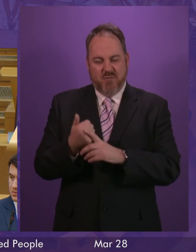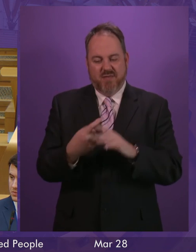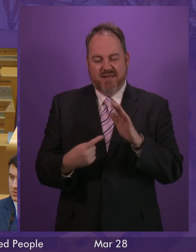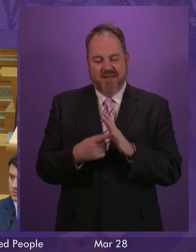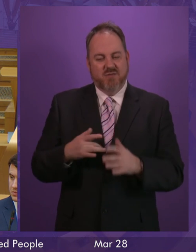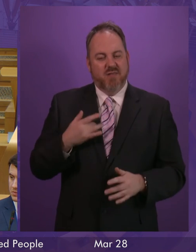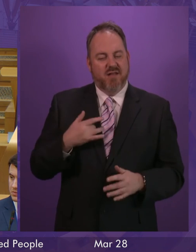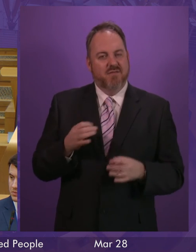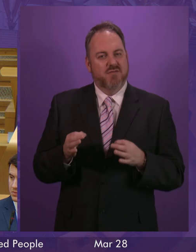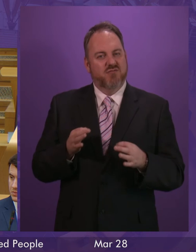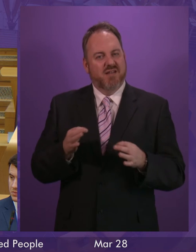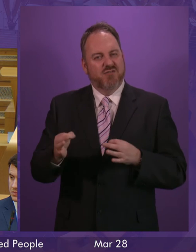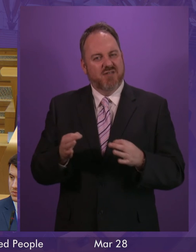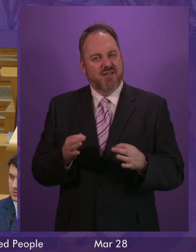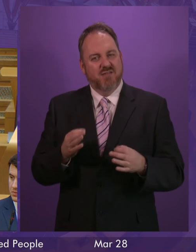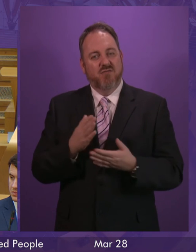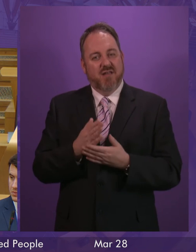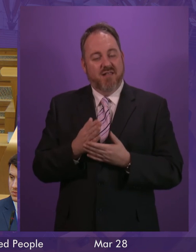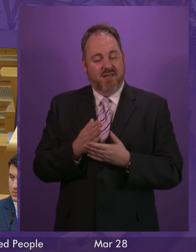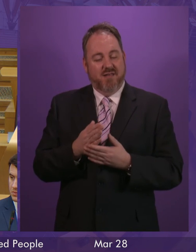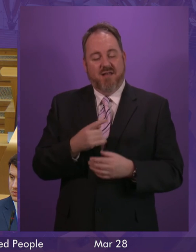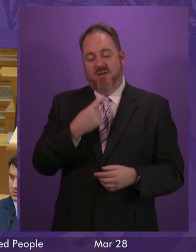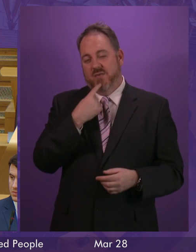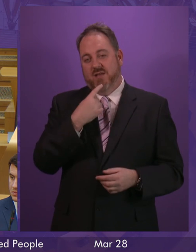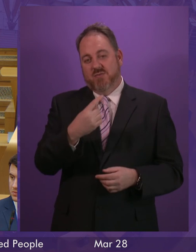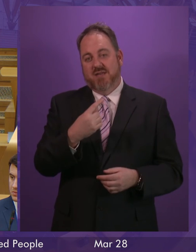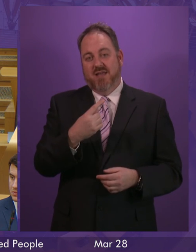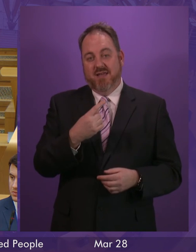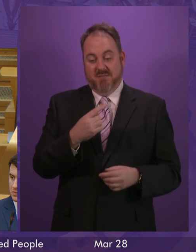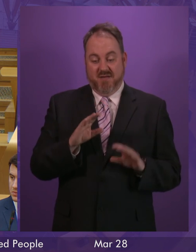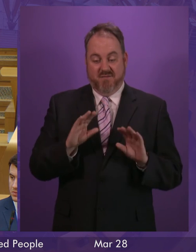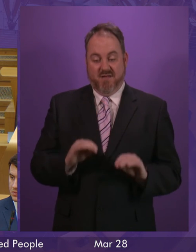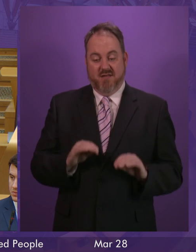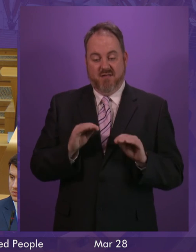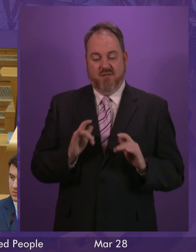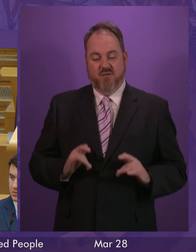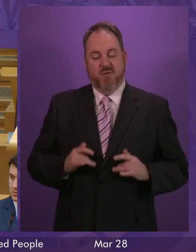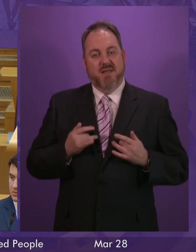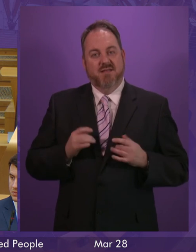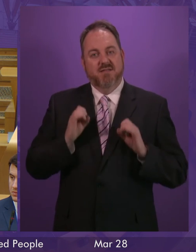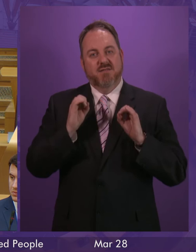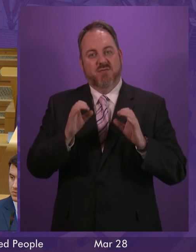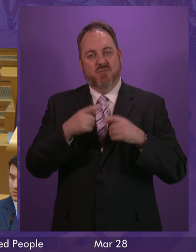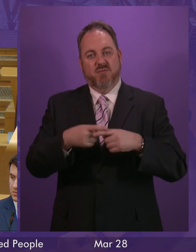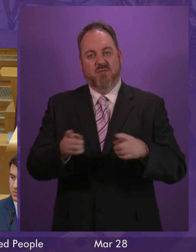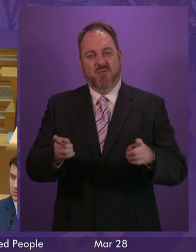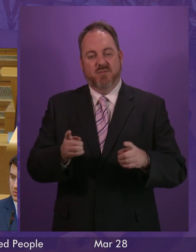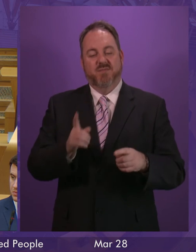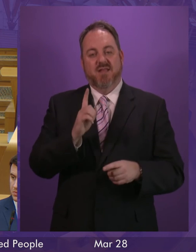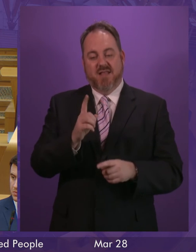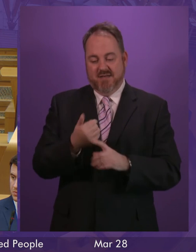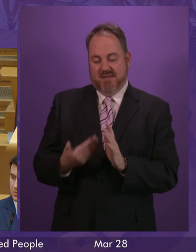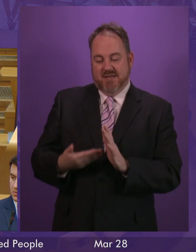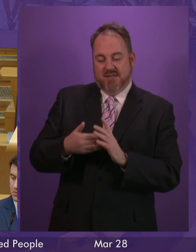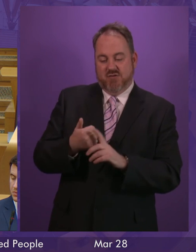We must do better. And I would just finally like to name check in my closing moments. I think the additional support needs